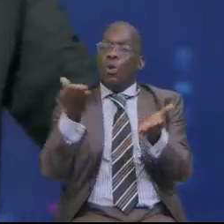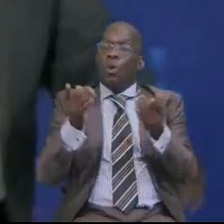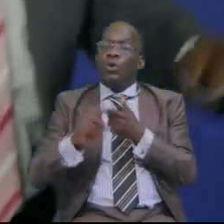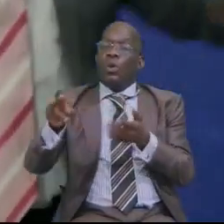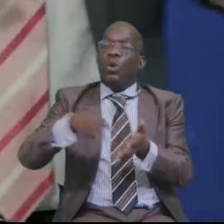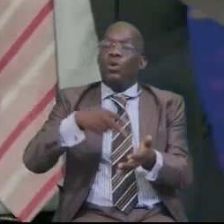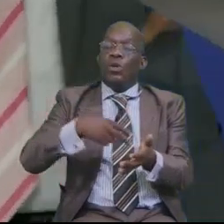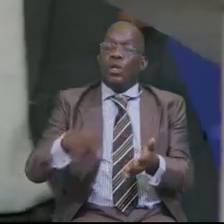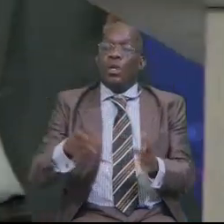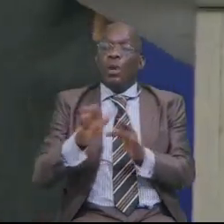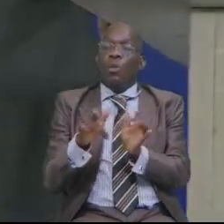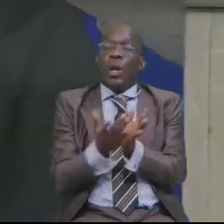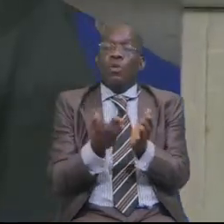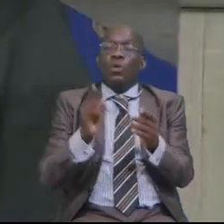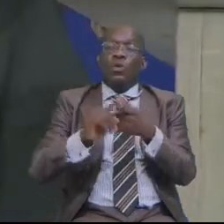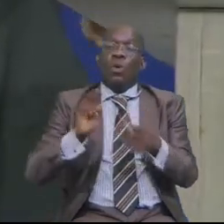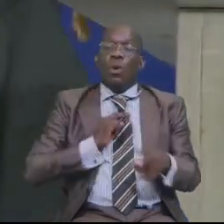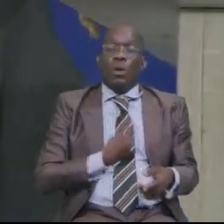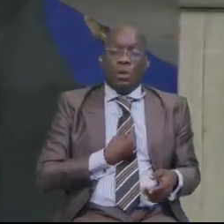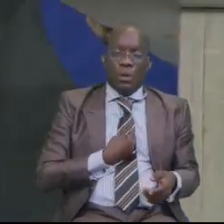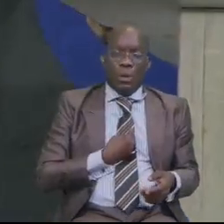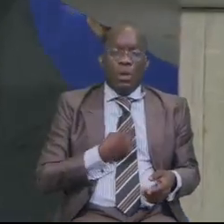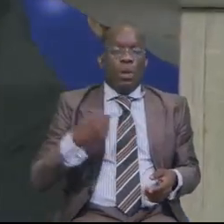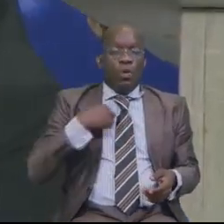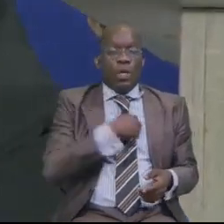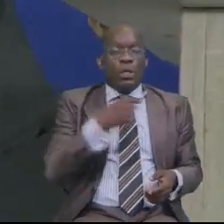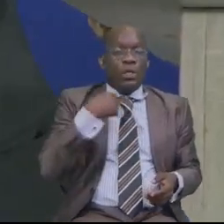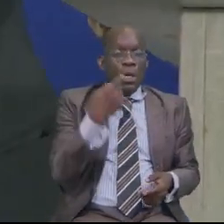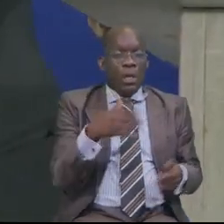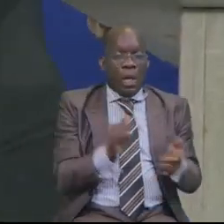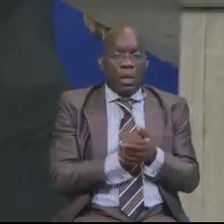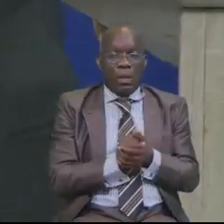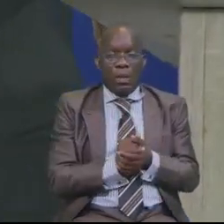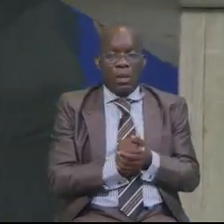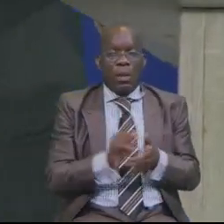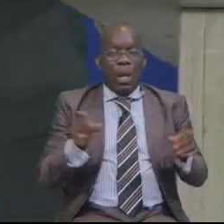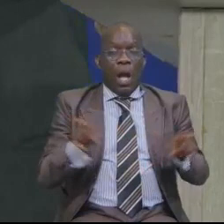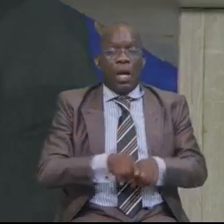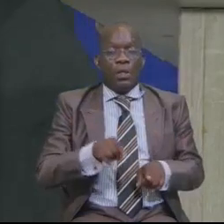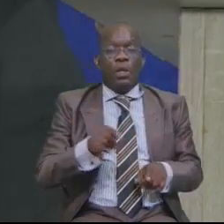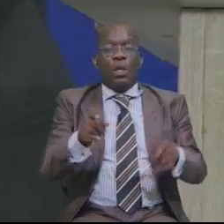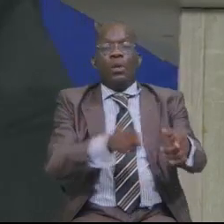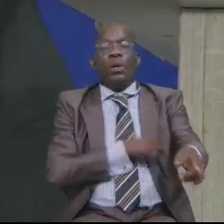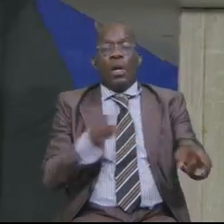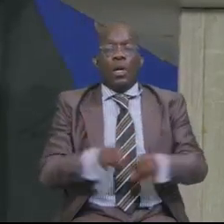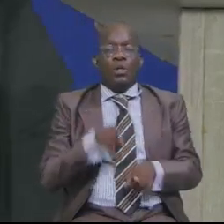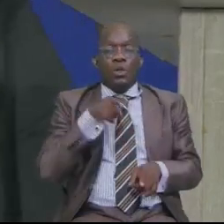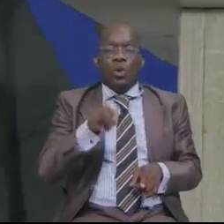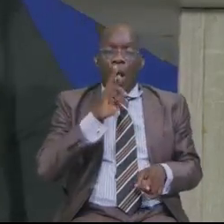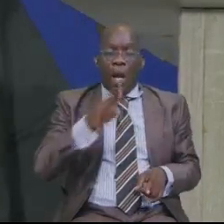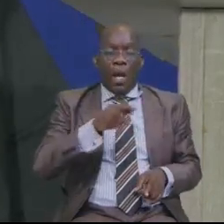We say, as long as you are a member in this church,